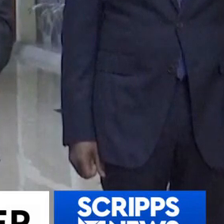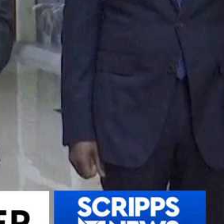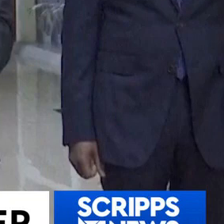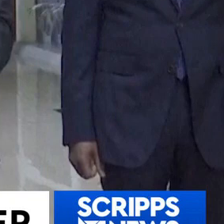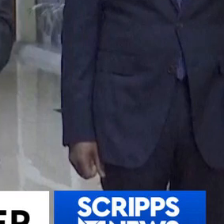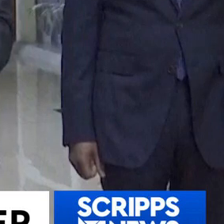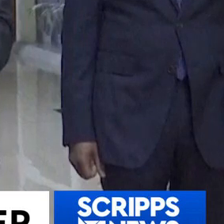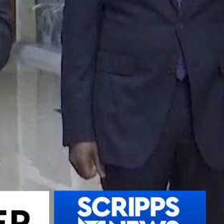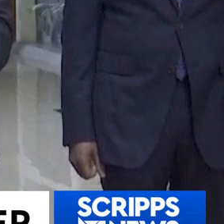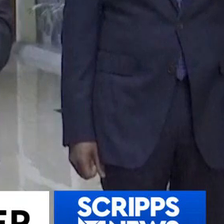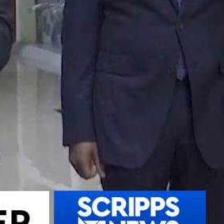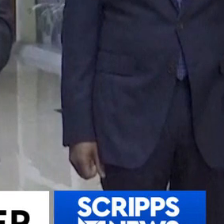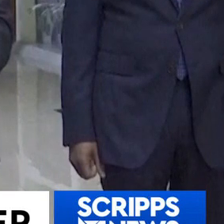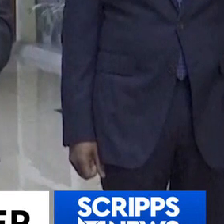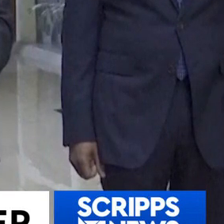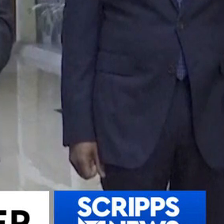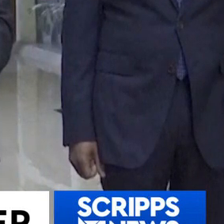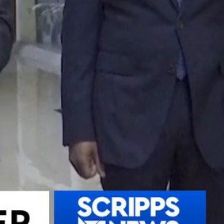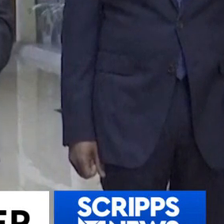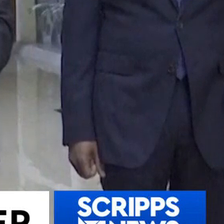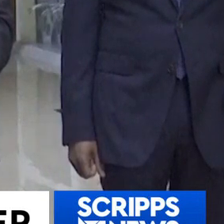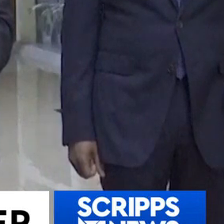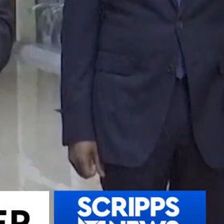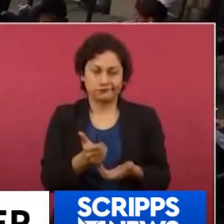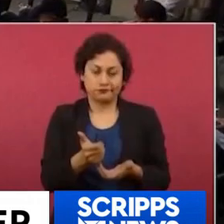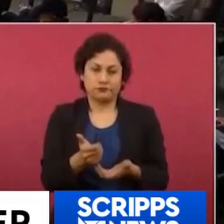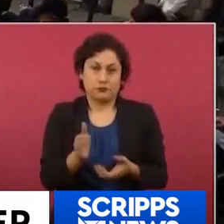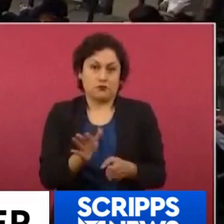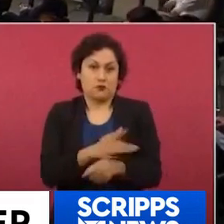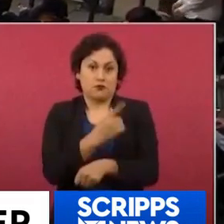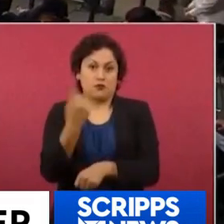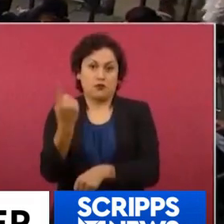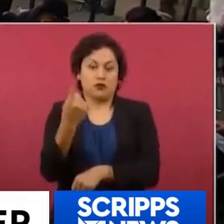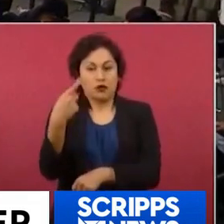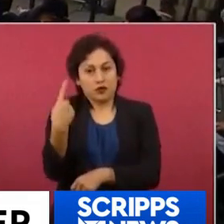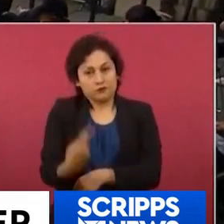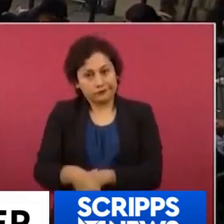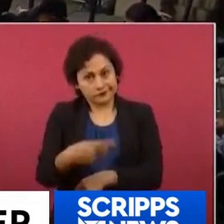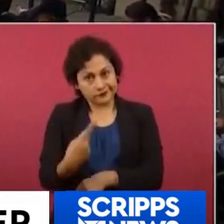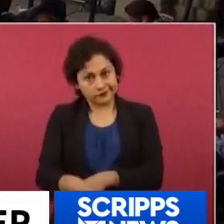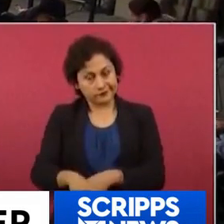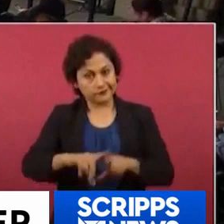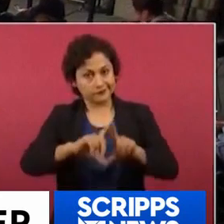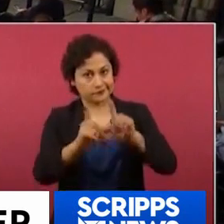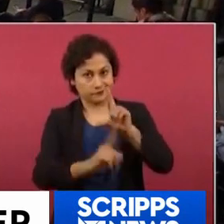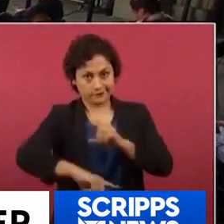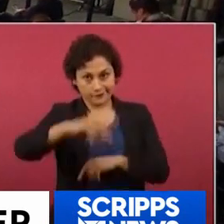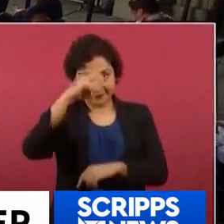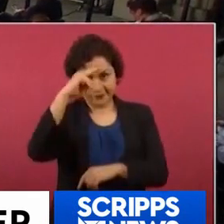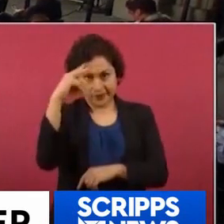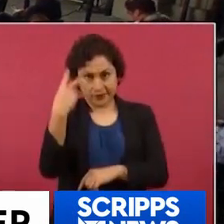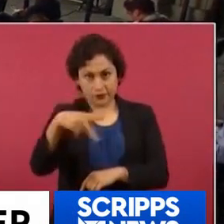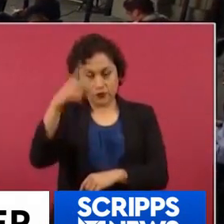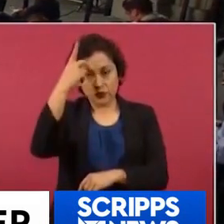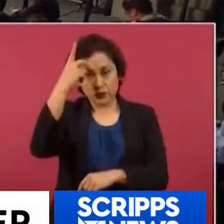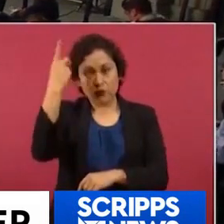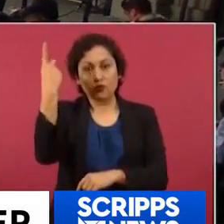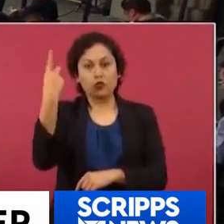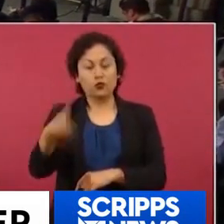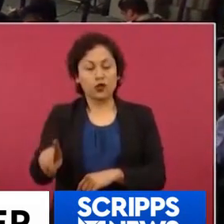28 migrants killed in the fire are Guatemala citizens. Mexico President Andres Manuel Obrador said migrants fearing